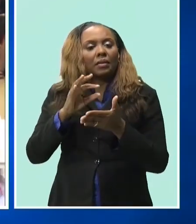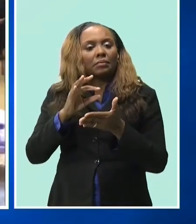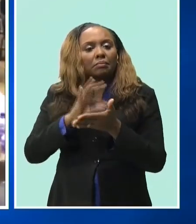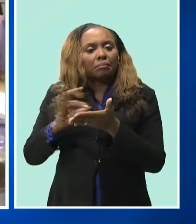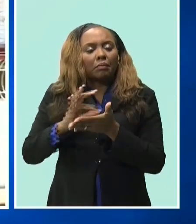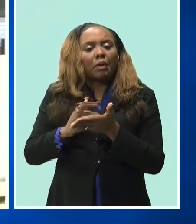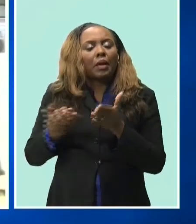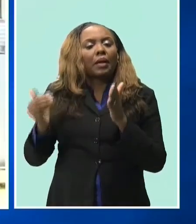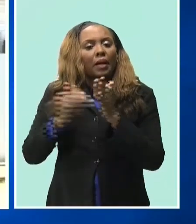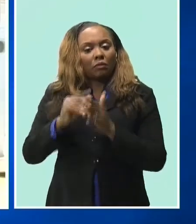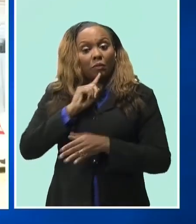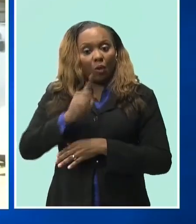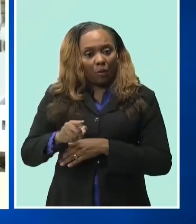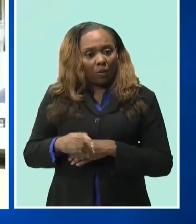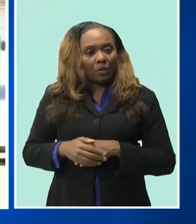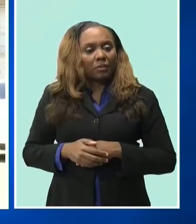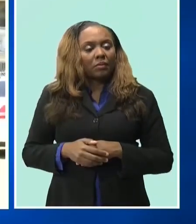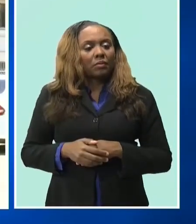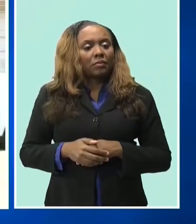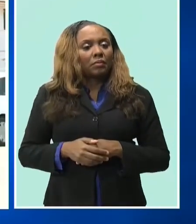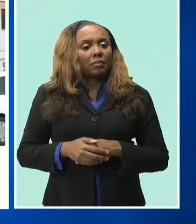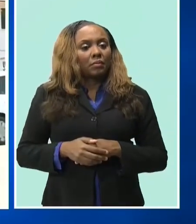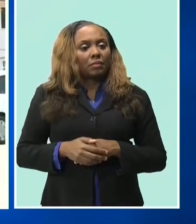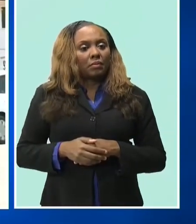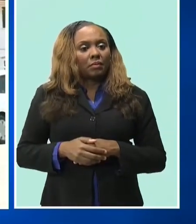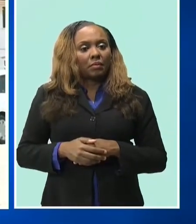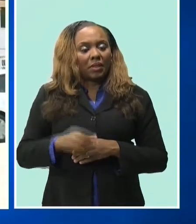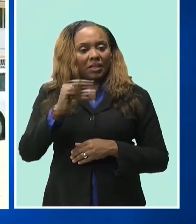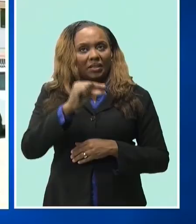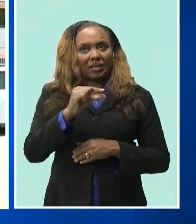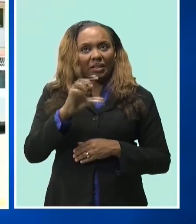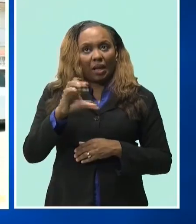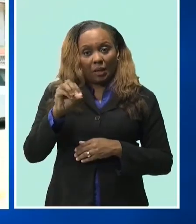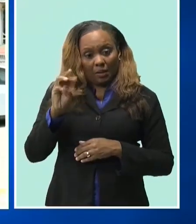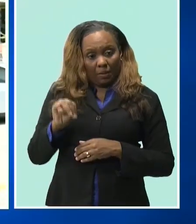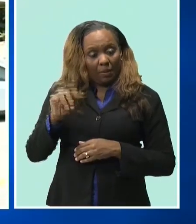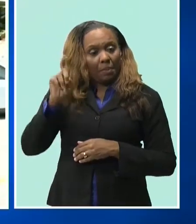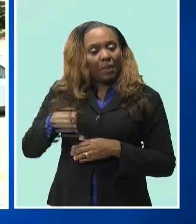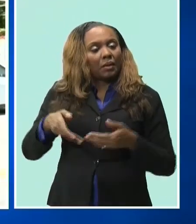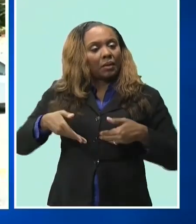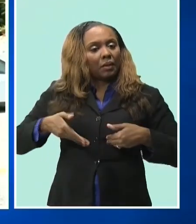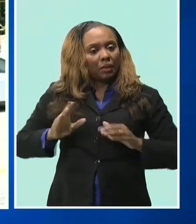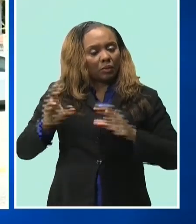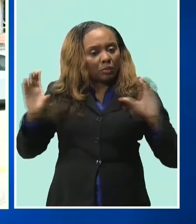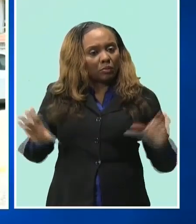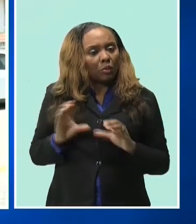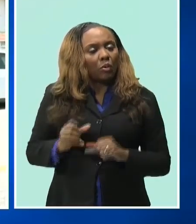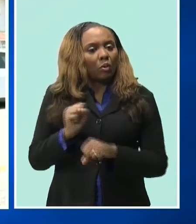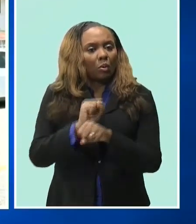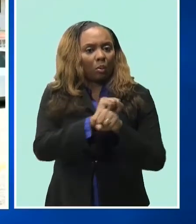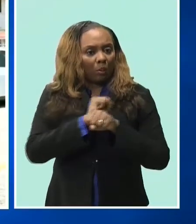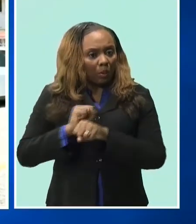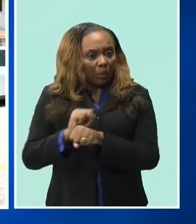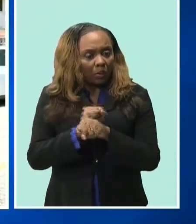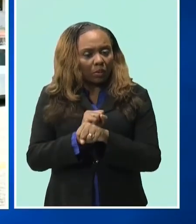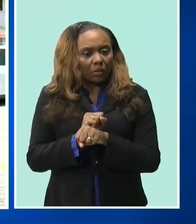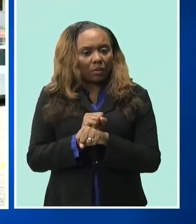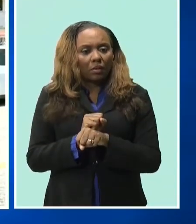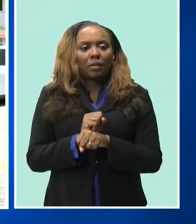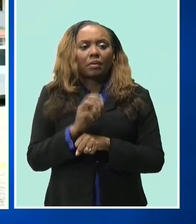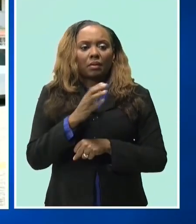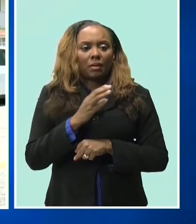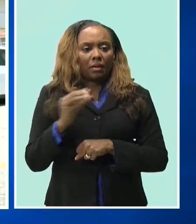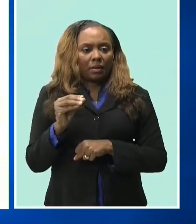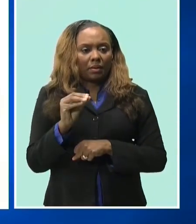also maintains that GCOM, as an independent agency, must be allowed to do its work, a position reiterated